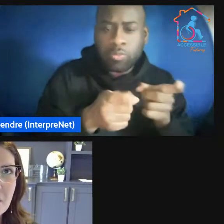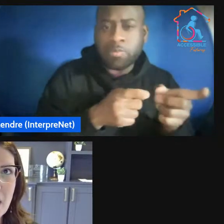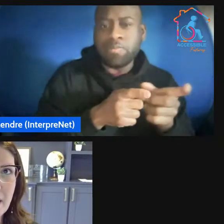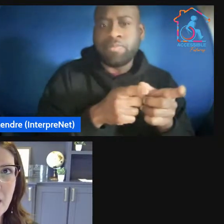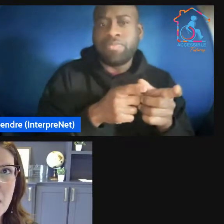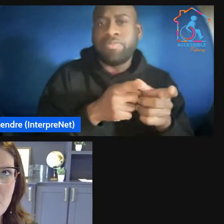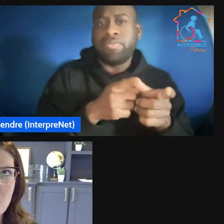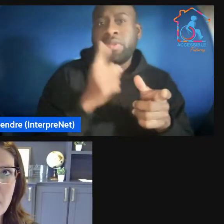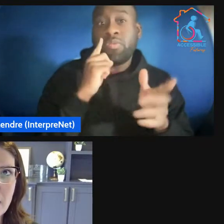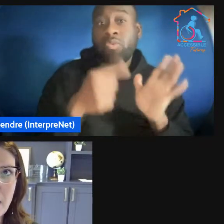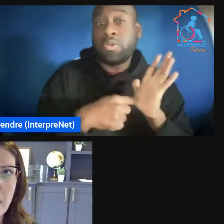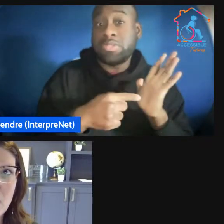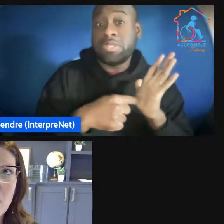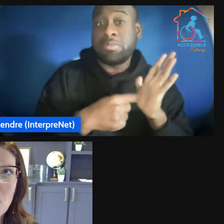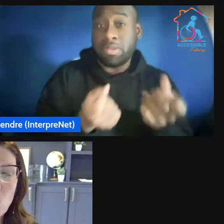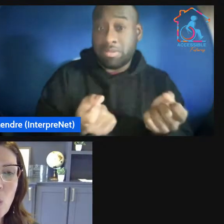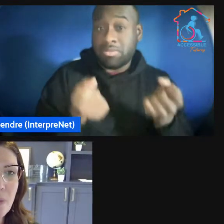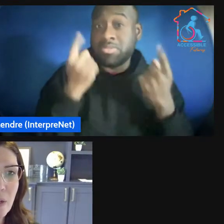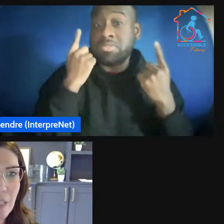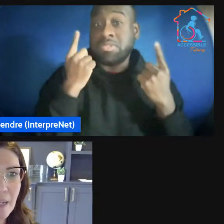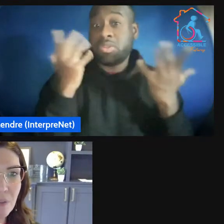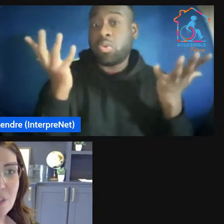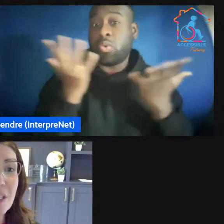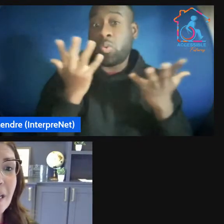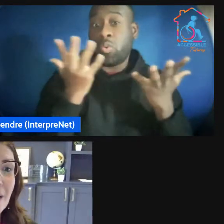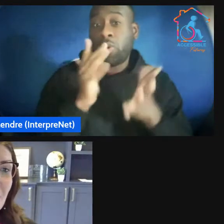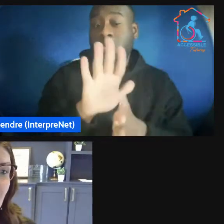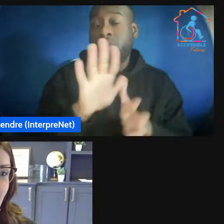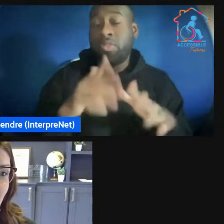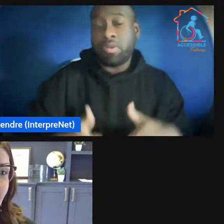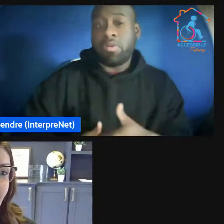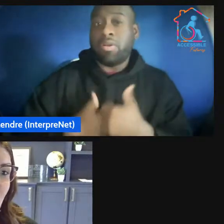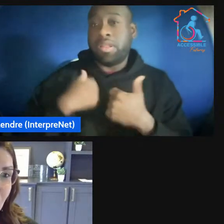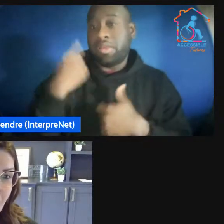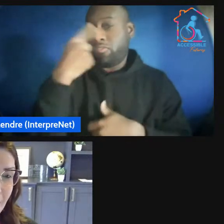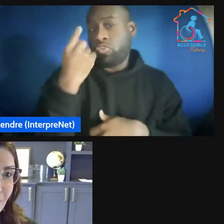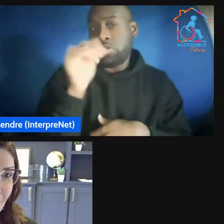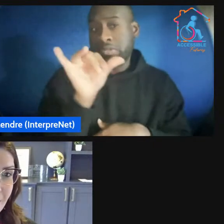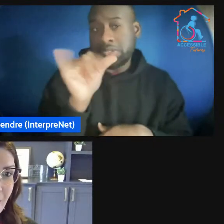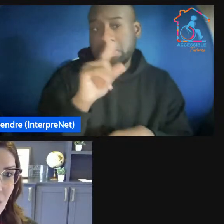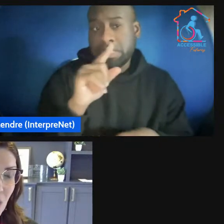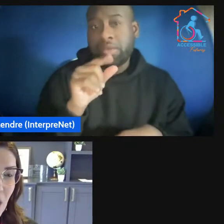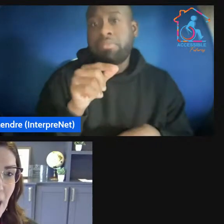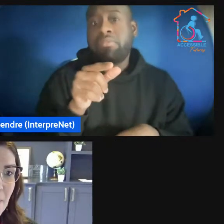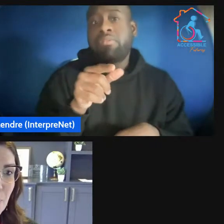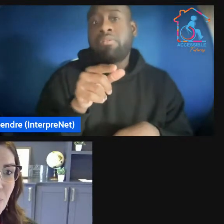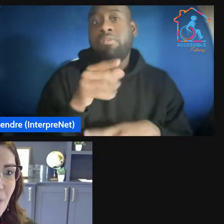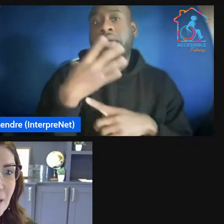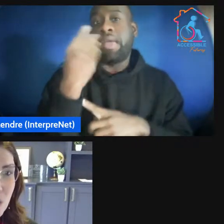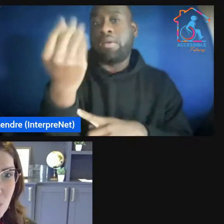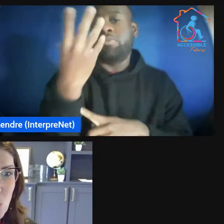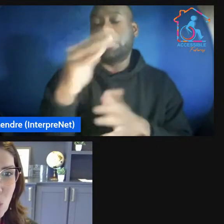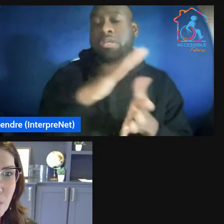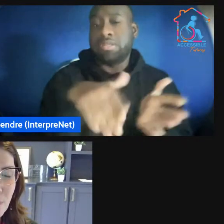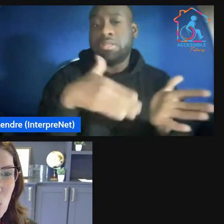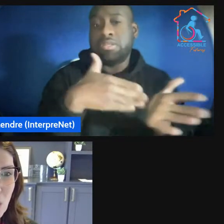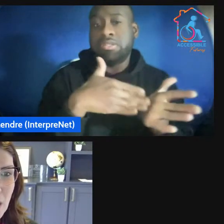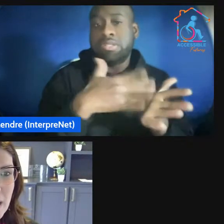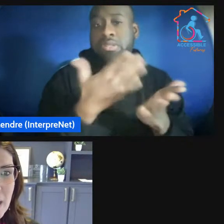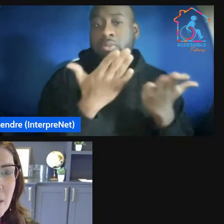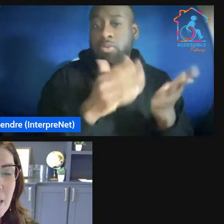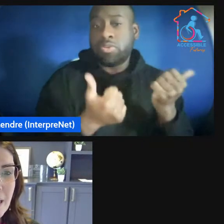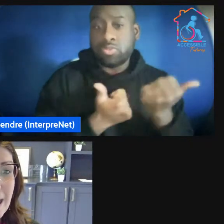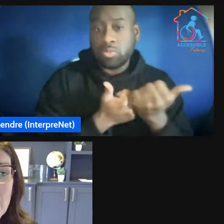Even things like understanding what their life looks like in the community outside of the center and providing support